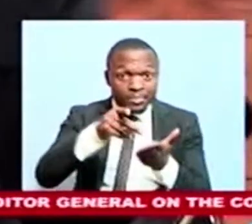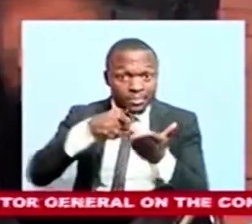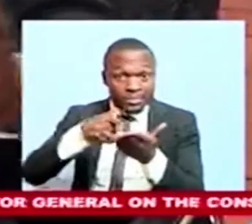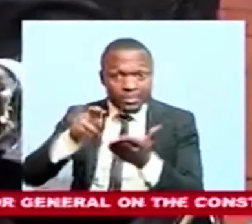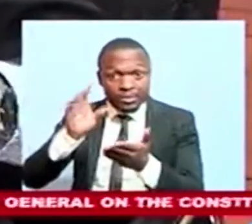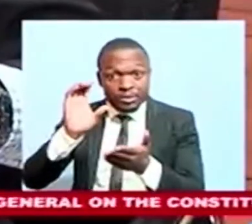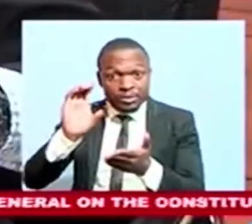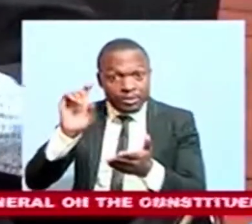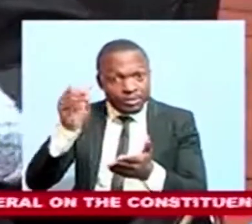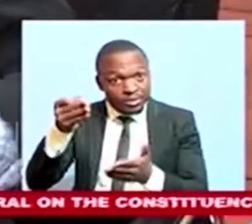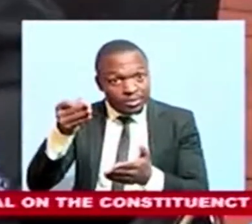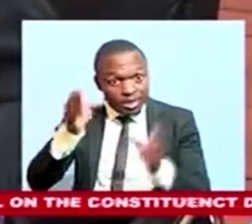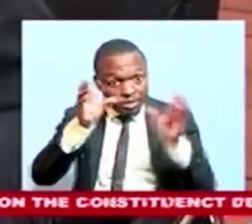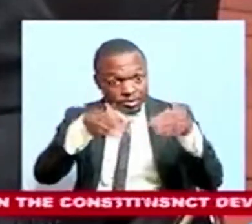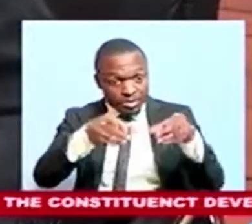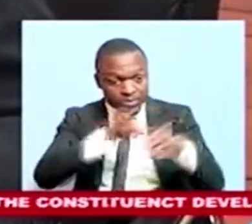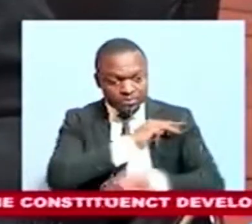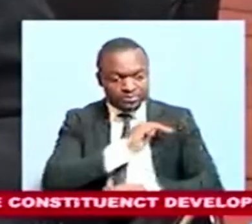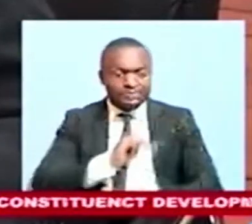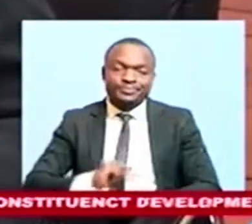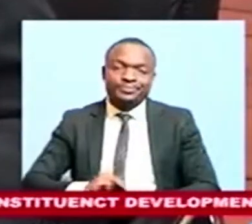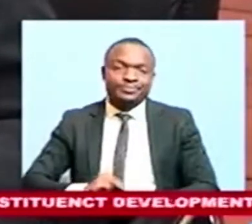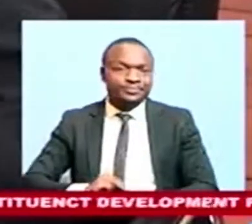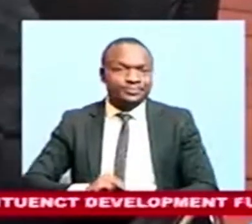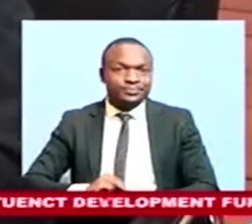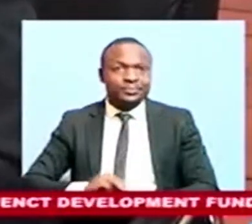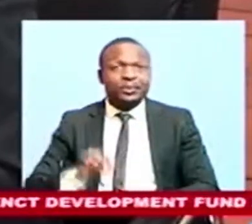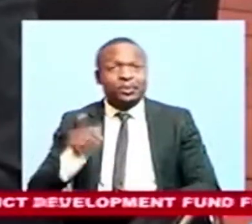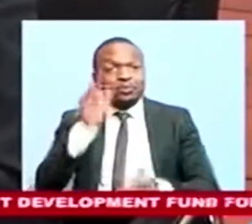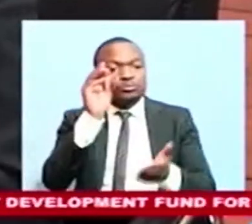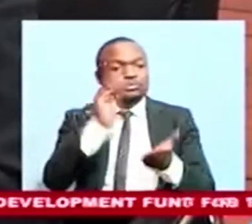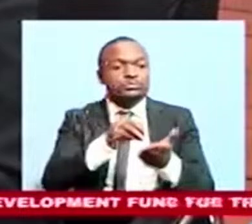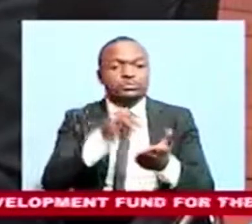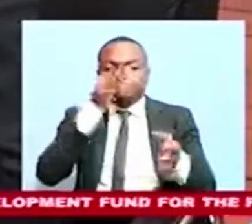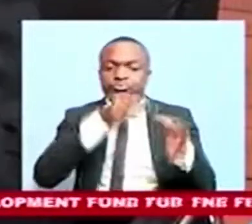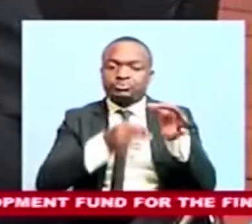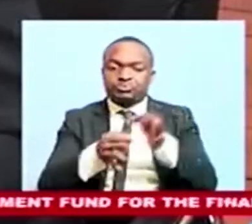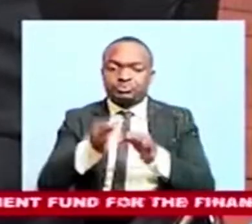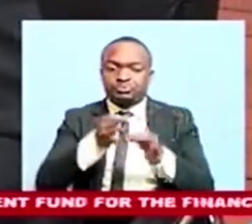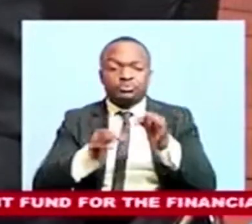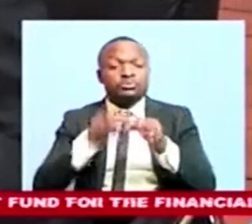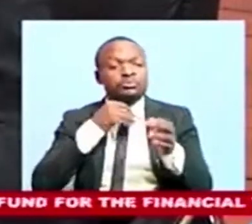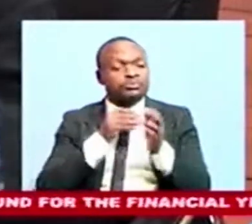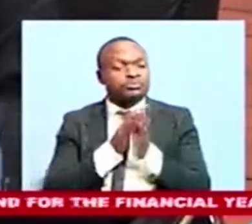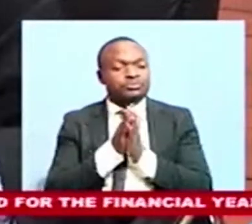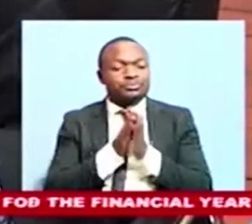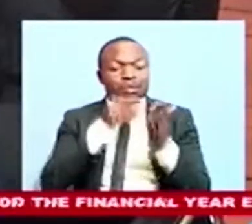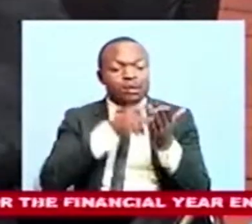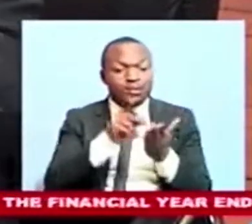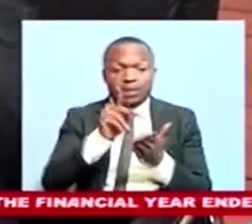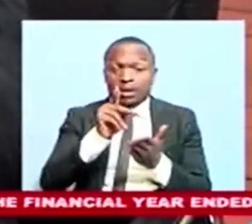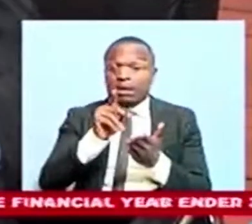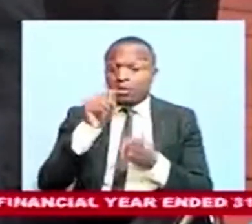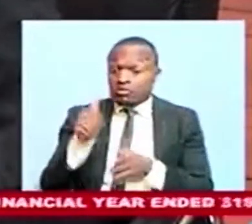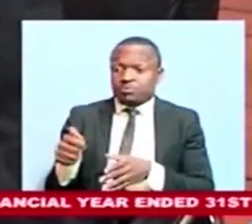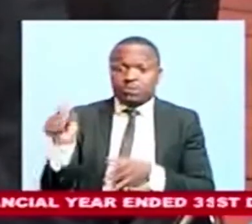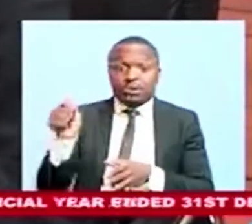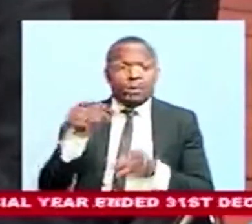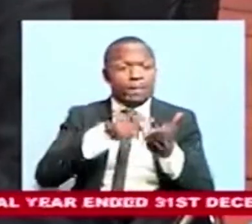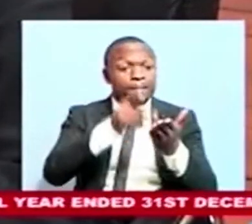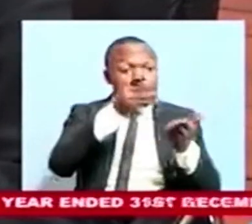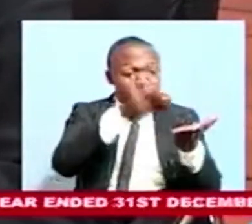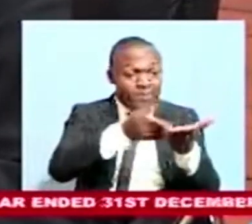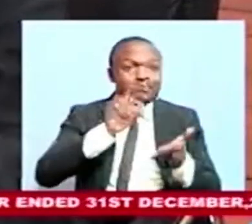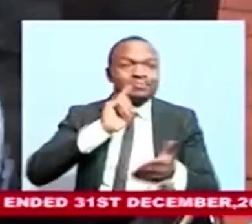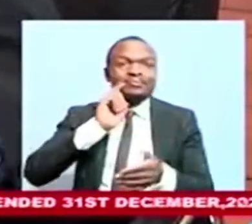CDF committee members. You put justification. Whether it's interest paid to me, to pay these, they're